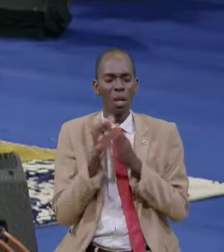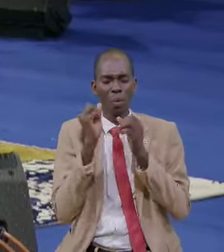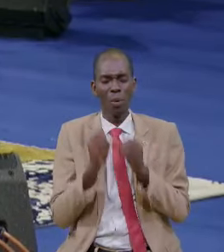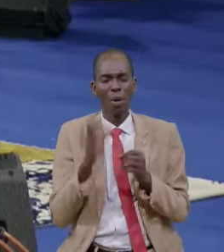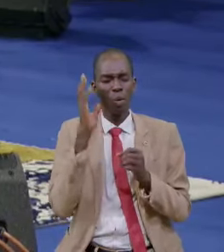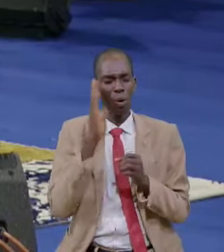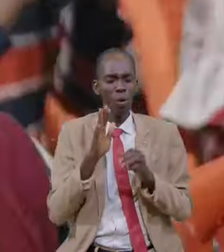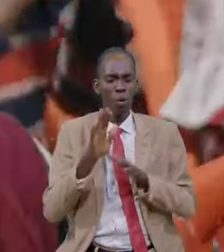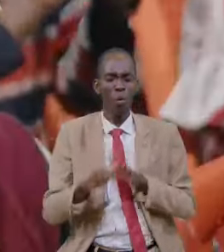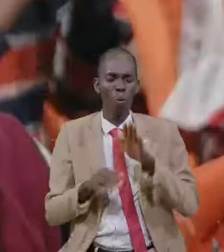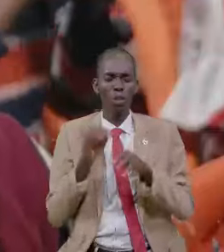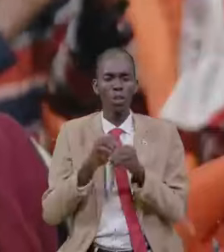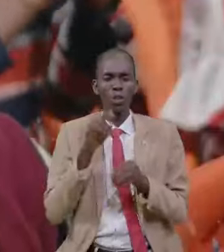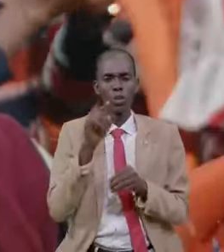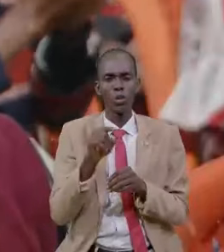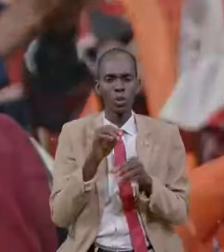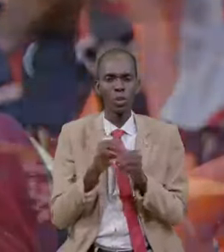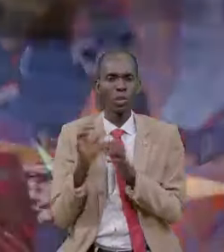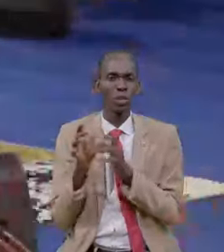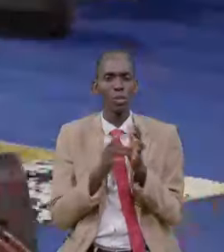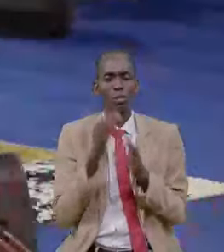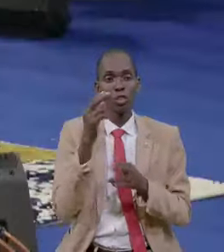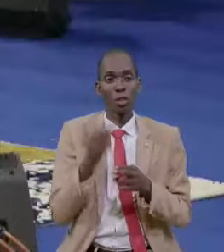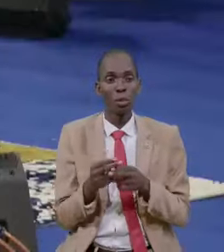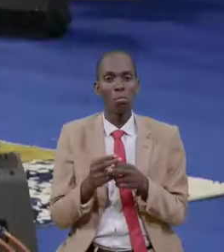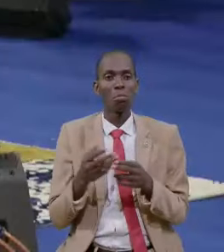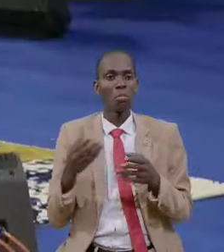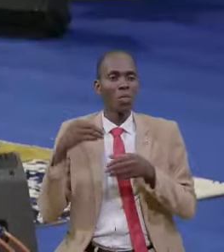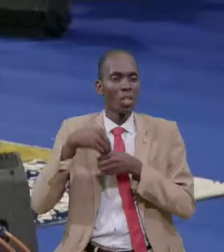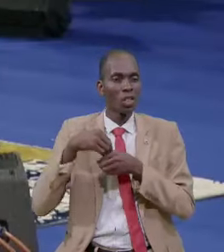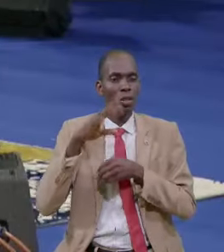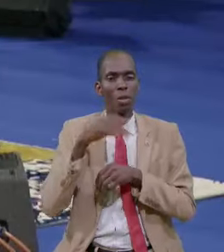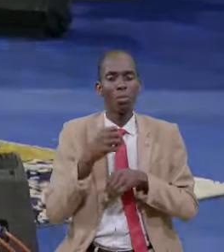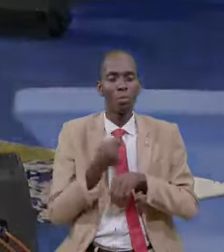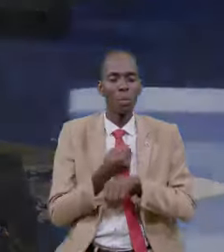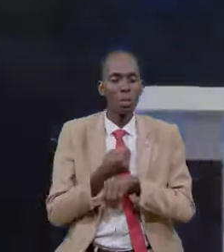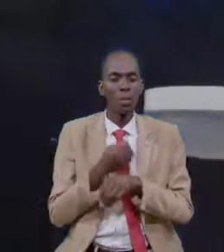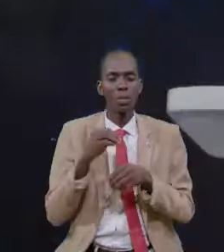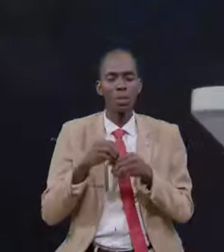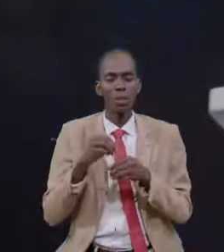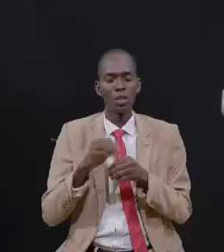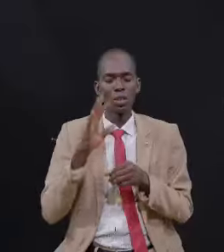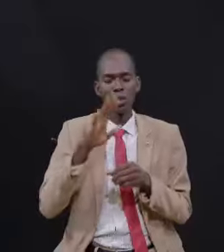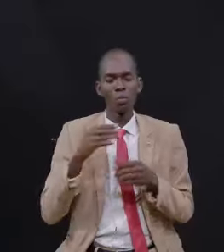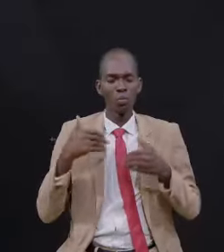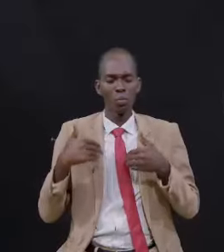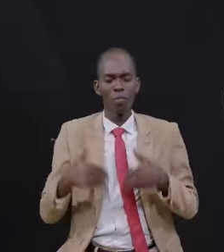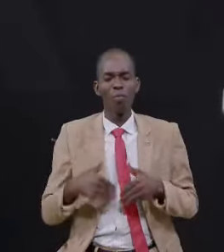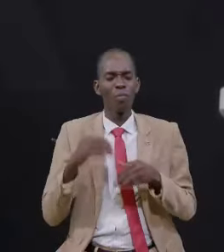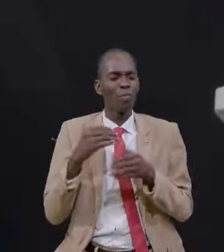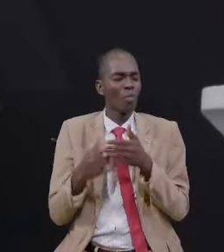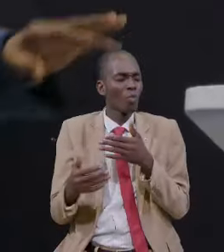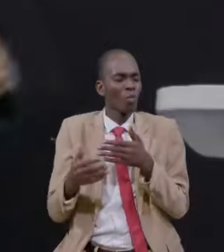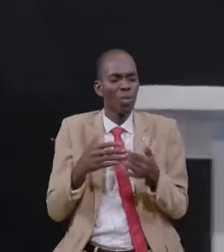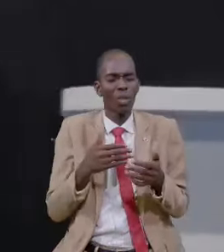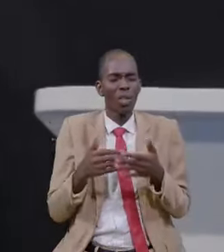you. Inside your bone, inside your joints, there are some ligaments, some, you know, whatever